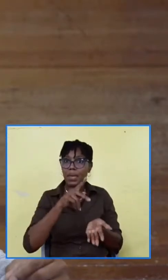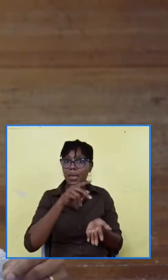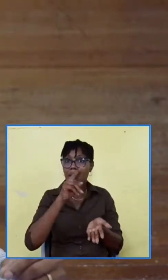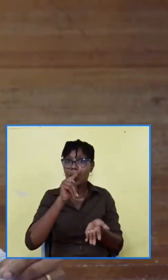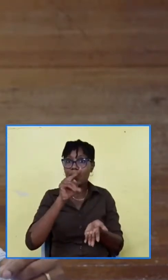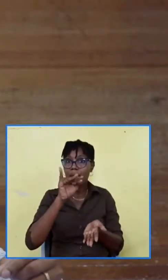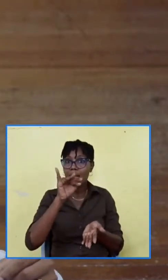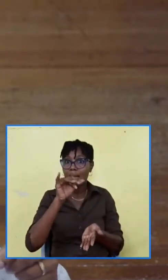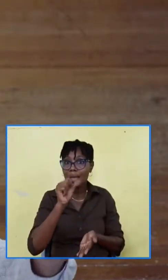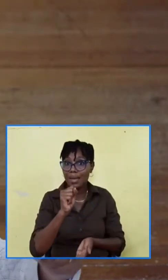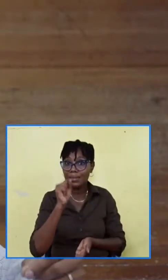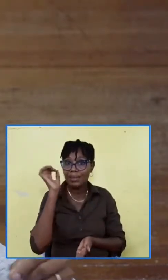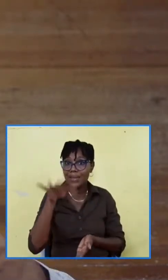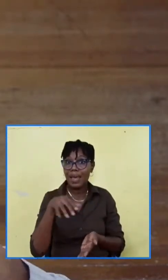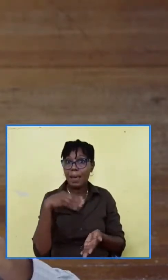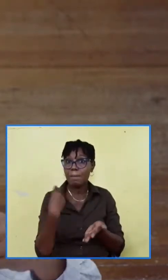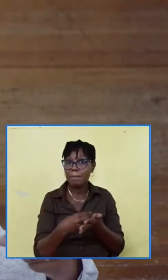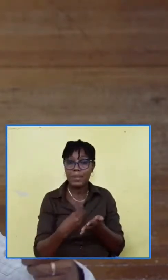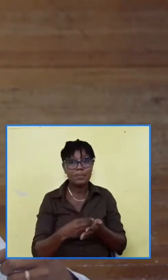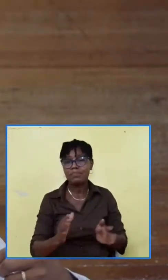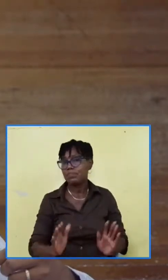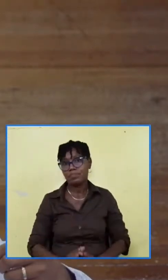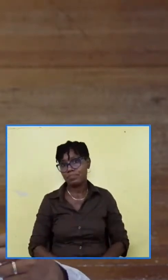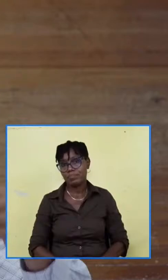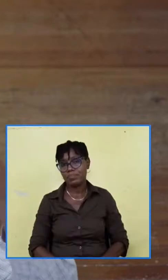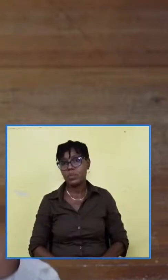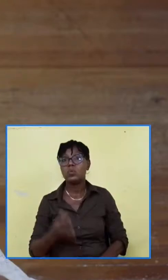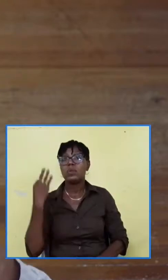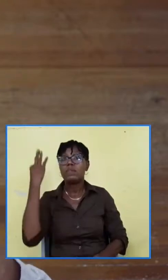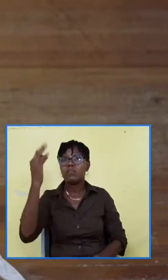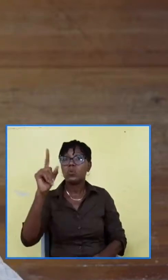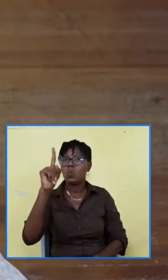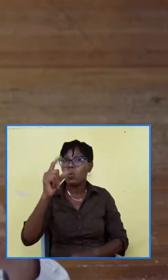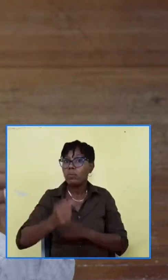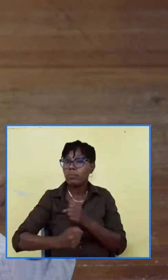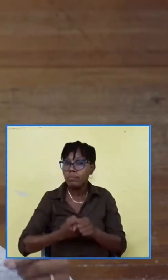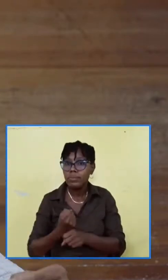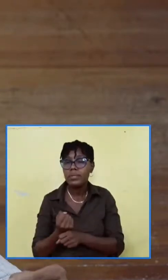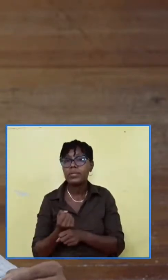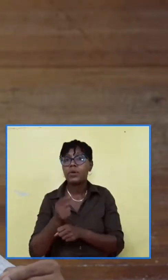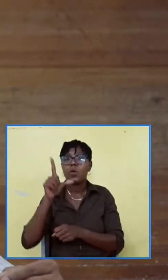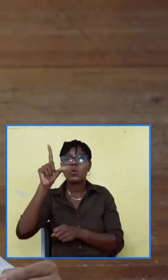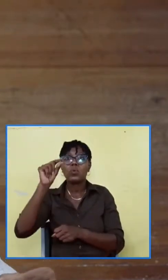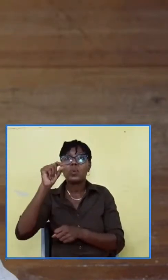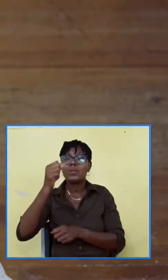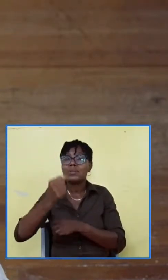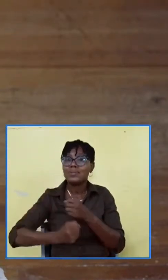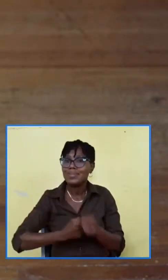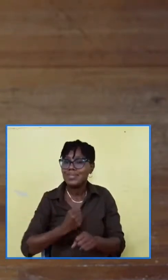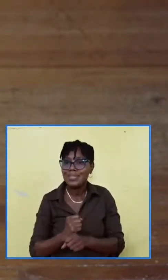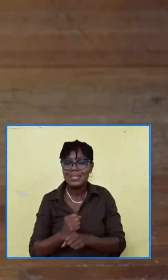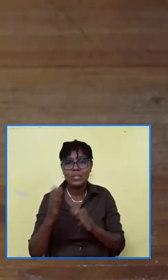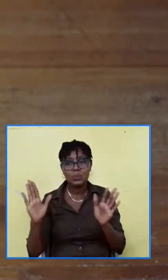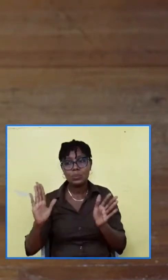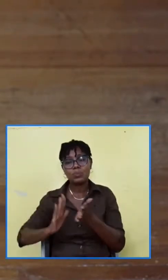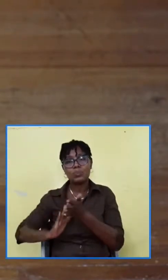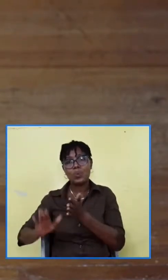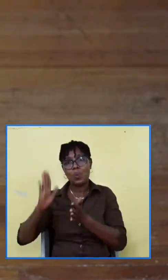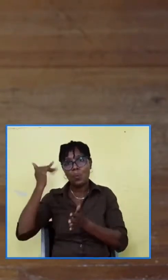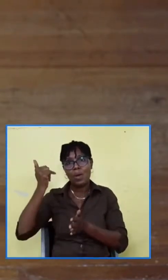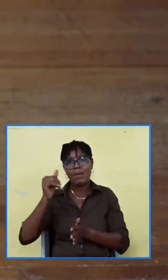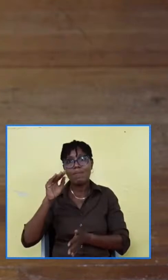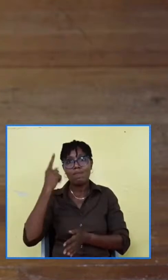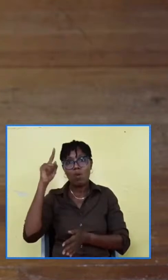in the future, whether it be 1 year or over 20 years, are off the hook for $1 billion. So to the extent